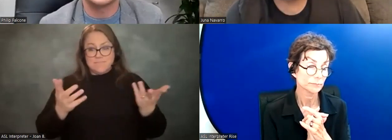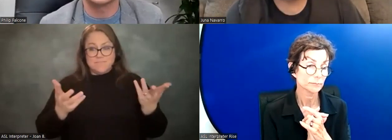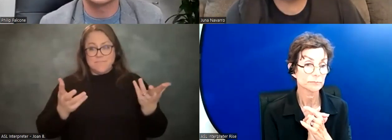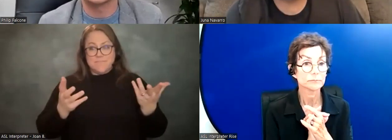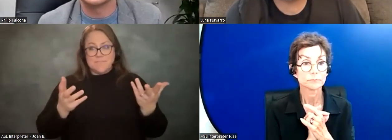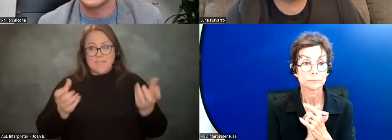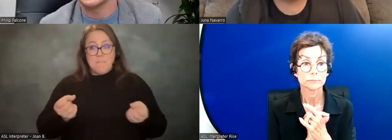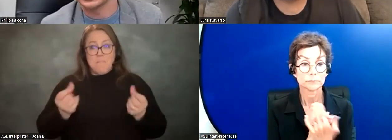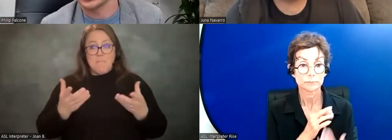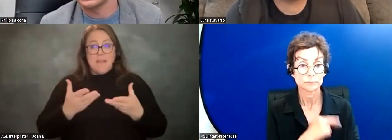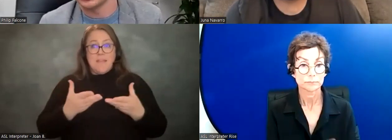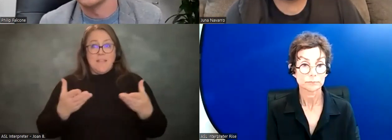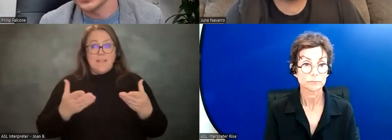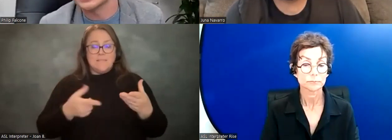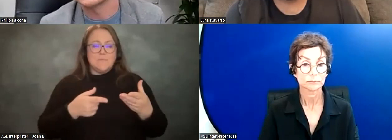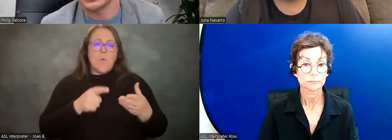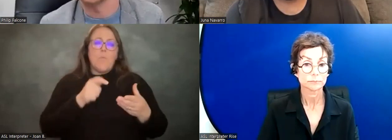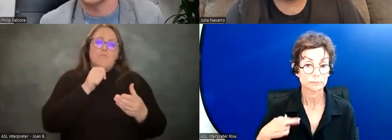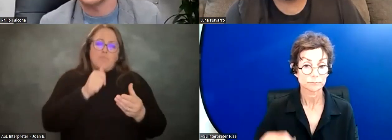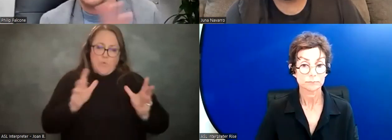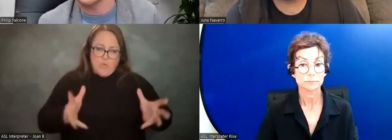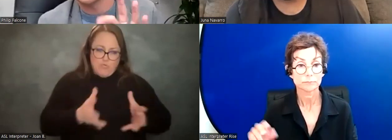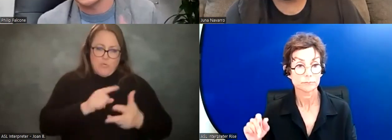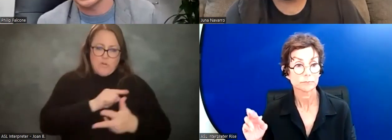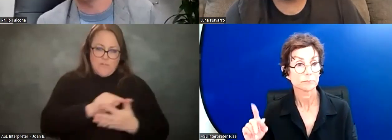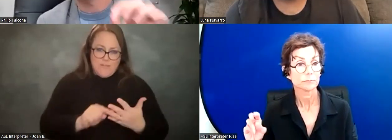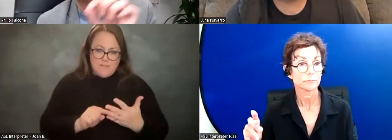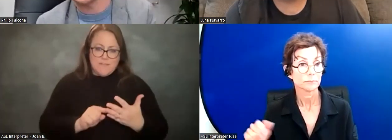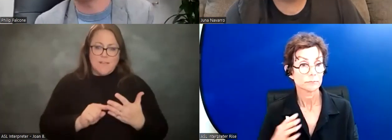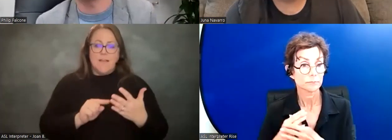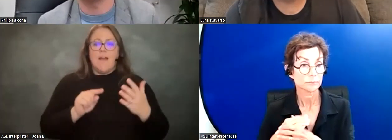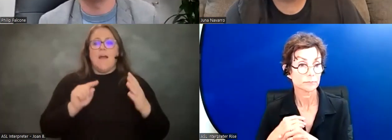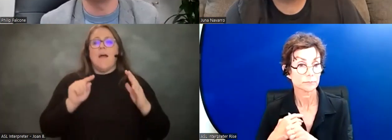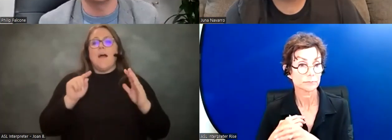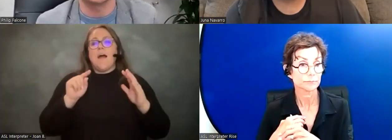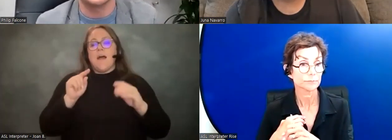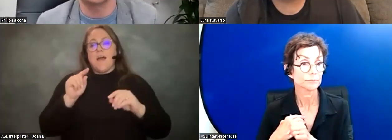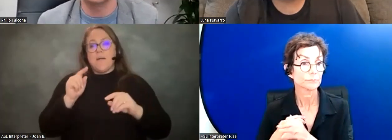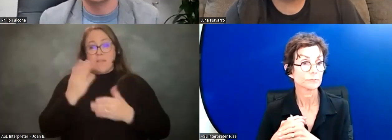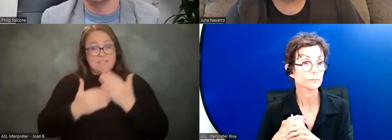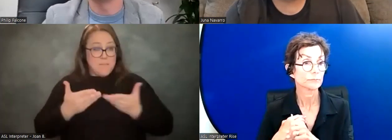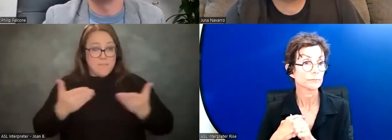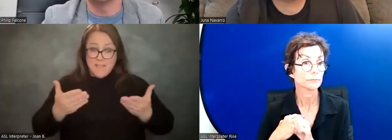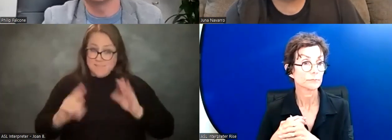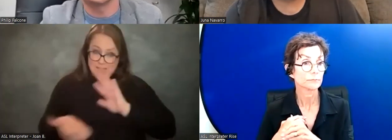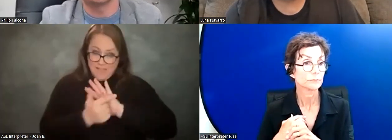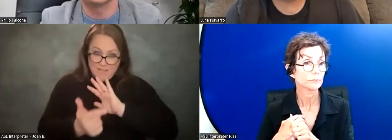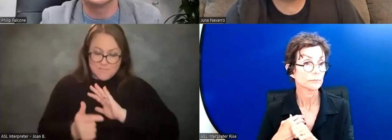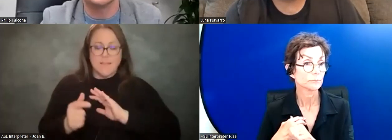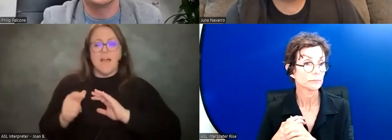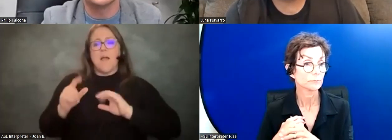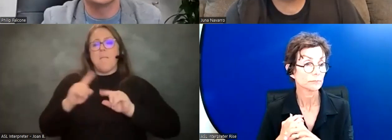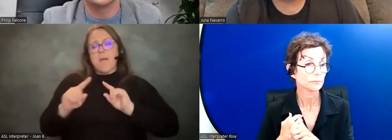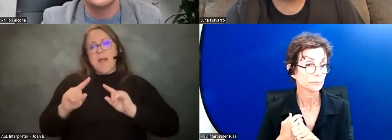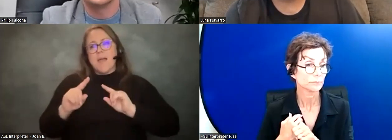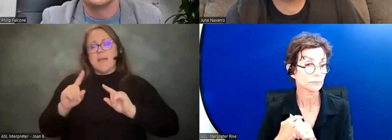many cases not encouraged, or in most cases not, or all cases not encouraged, and in some cases not allowed. But there is language, but it's